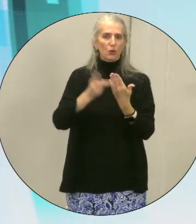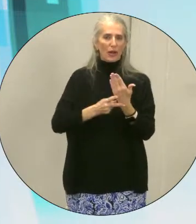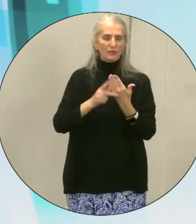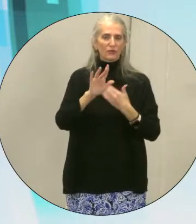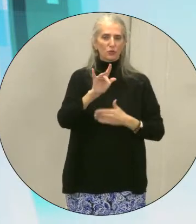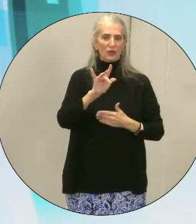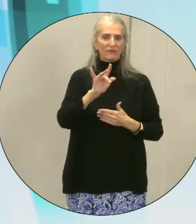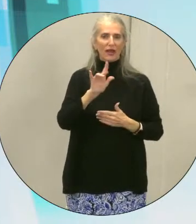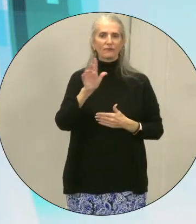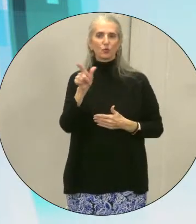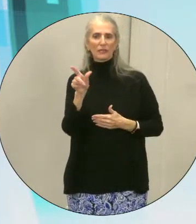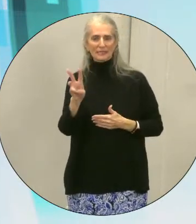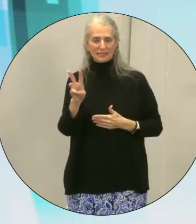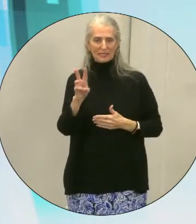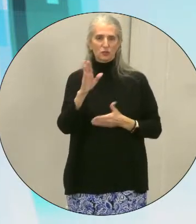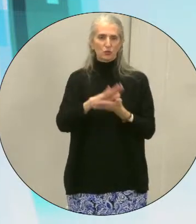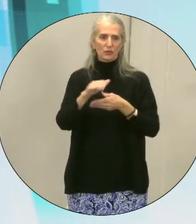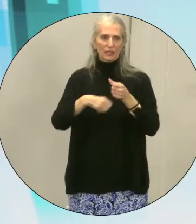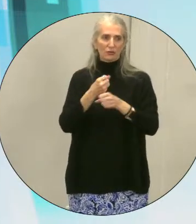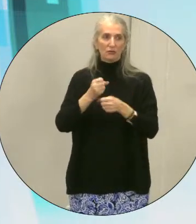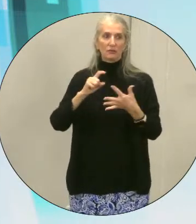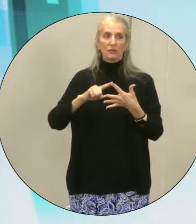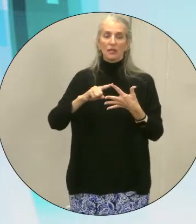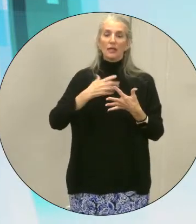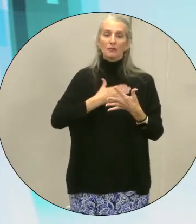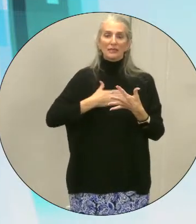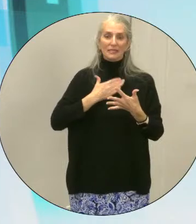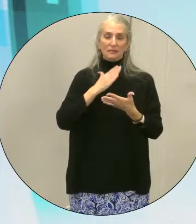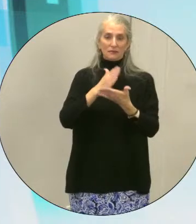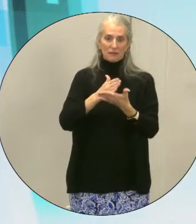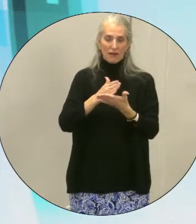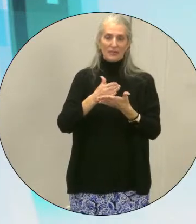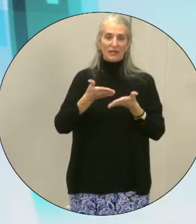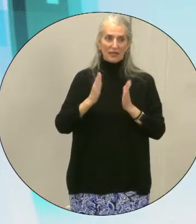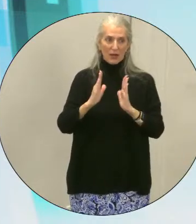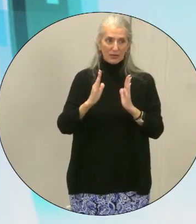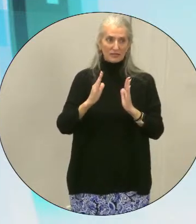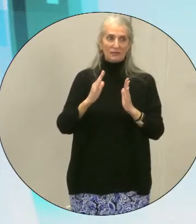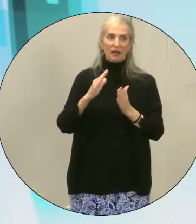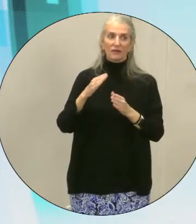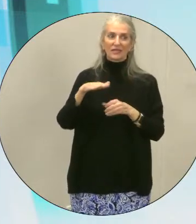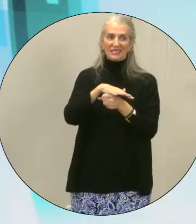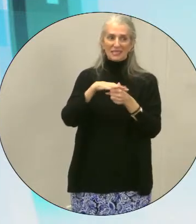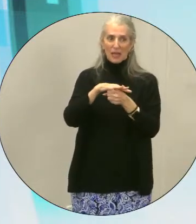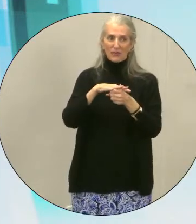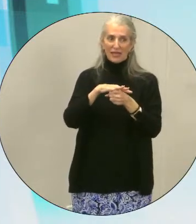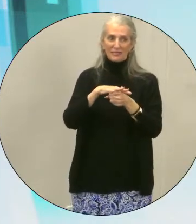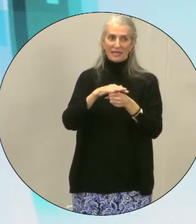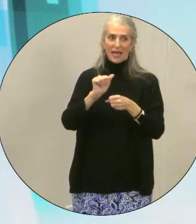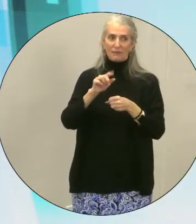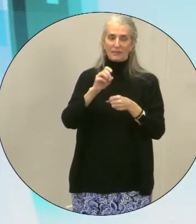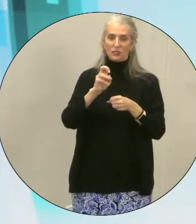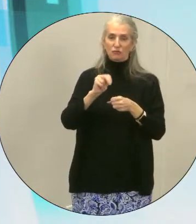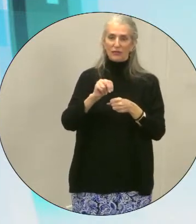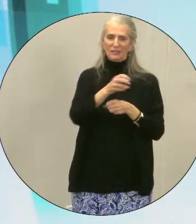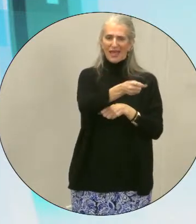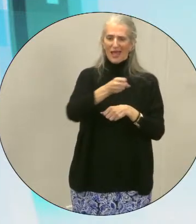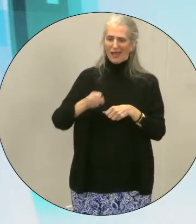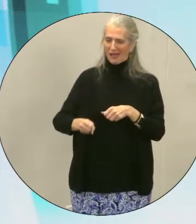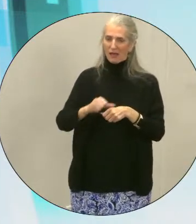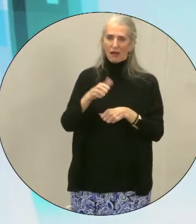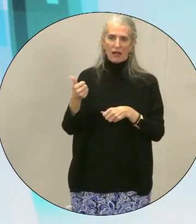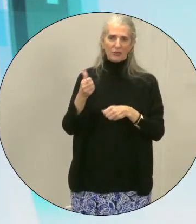year. And number two, please immediately stop the allowance and practice of site-based administrators asking unlicensed and non-endorsed general